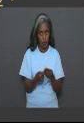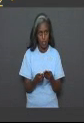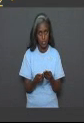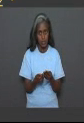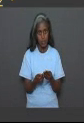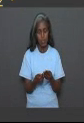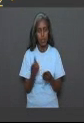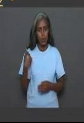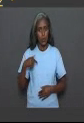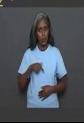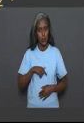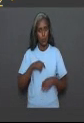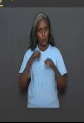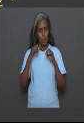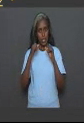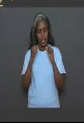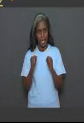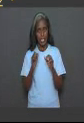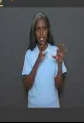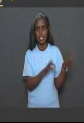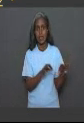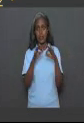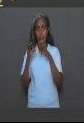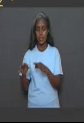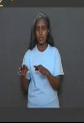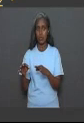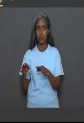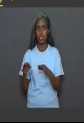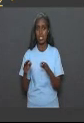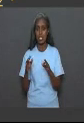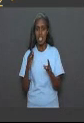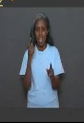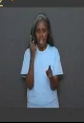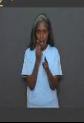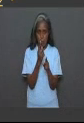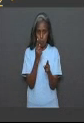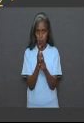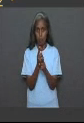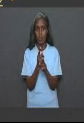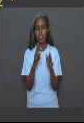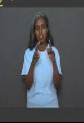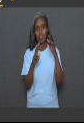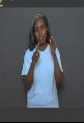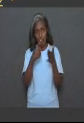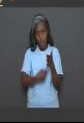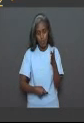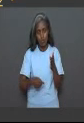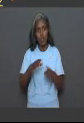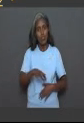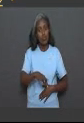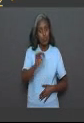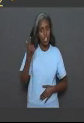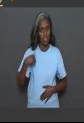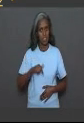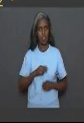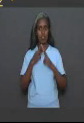Therefore, we can substitute the appropriate values to find